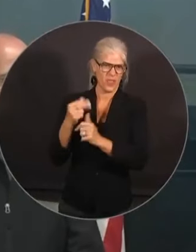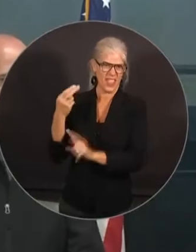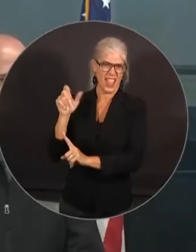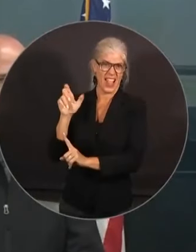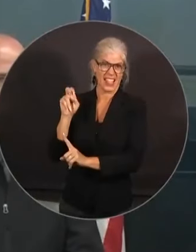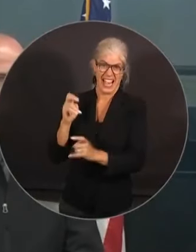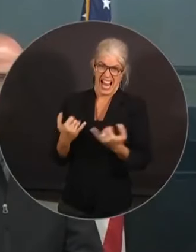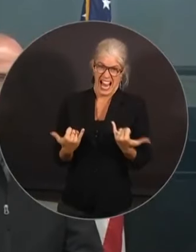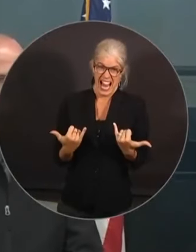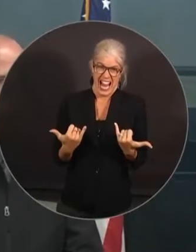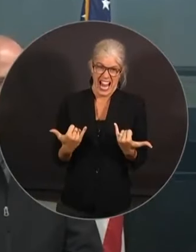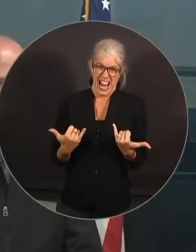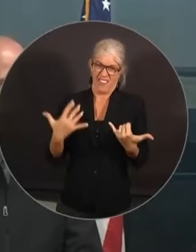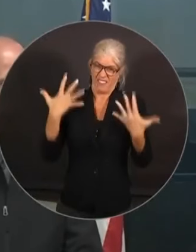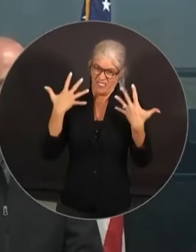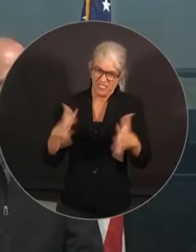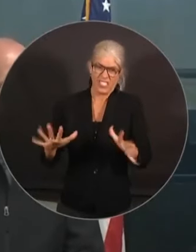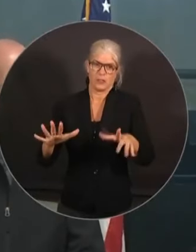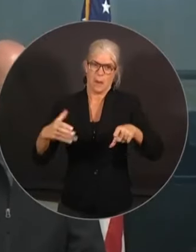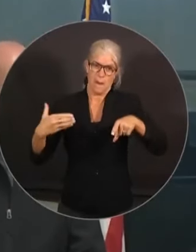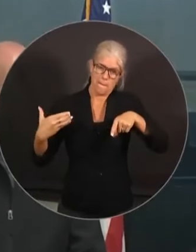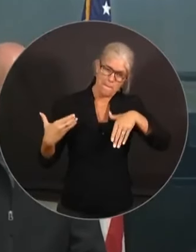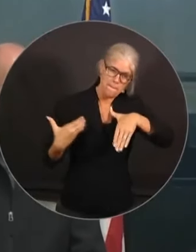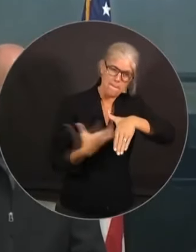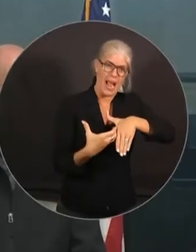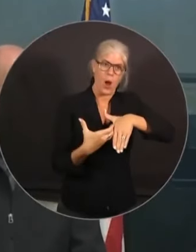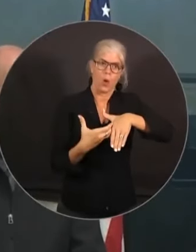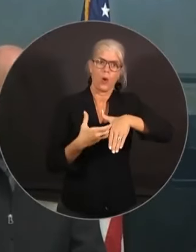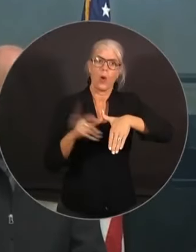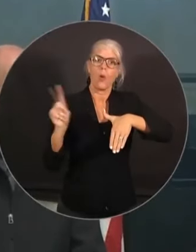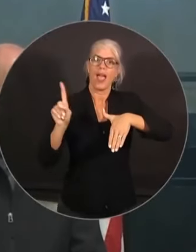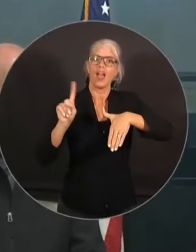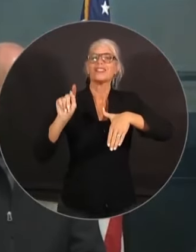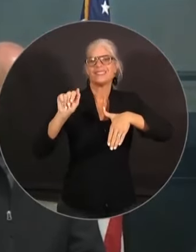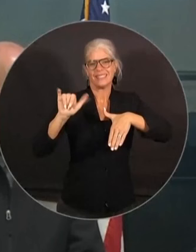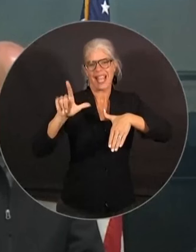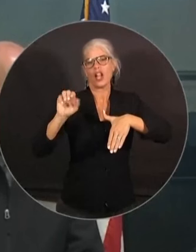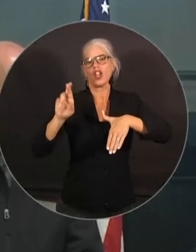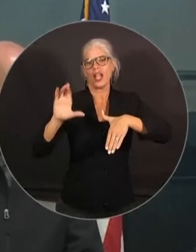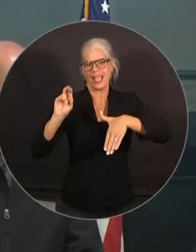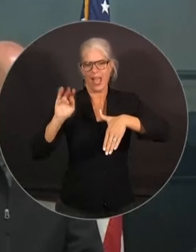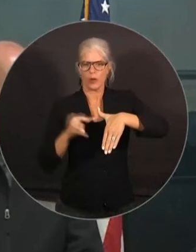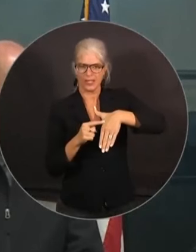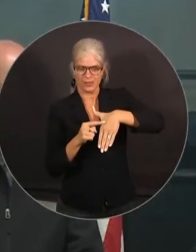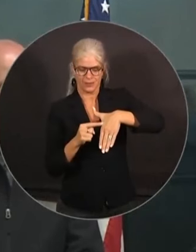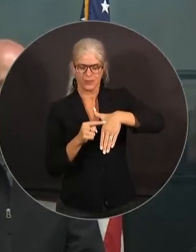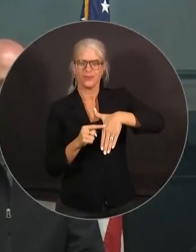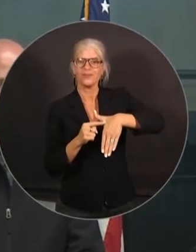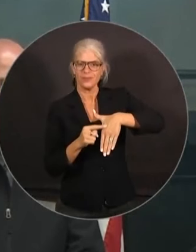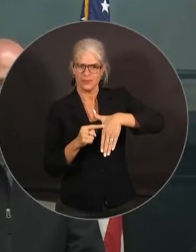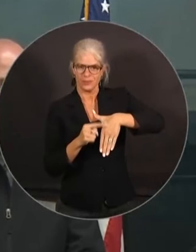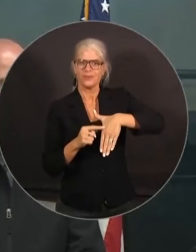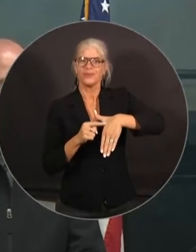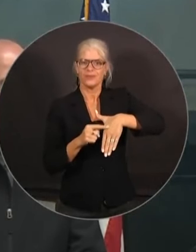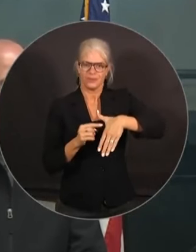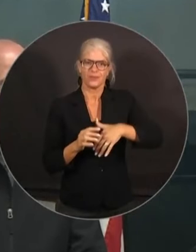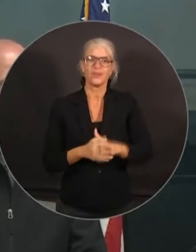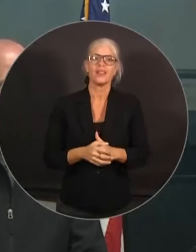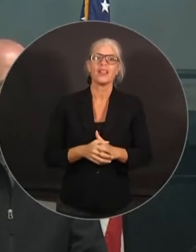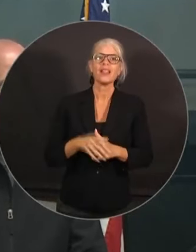making landfall in Taylor County in the Big Bend section of Florida, Deco Beach.